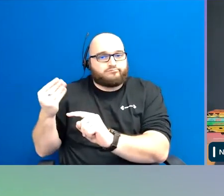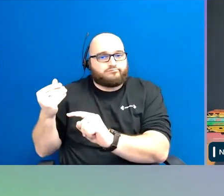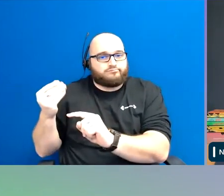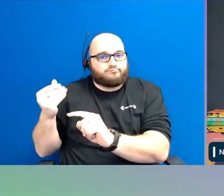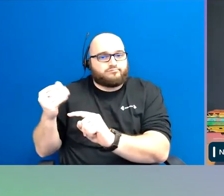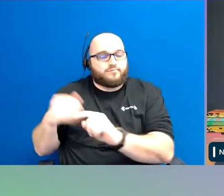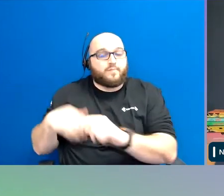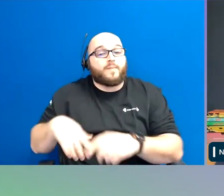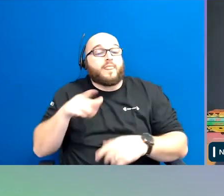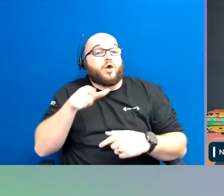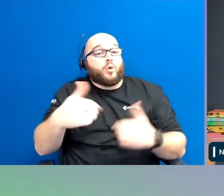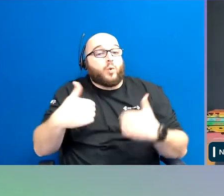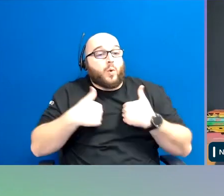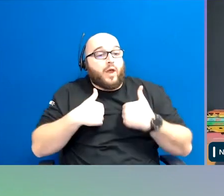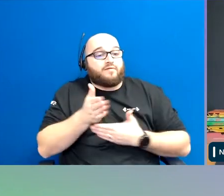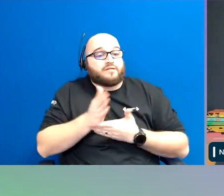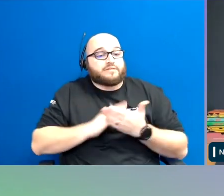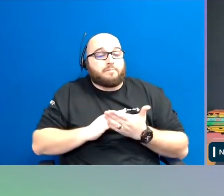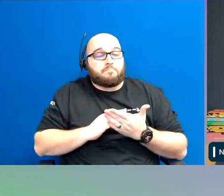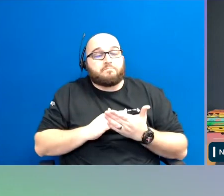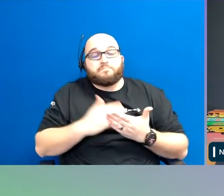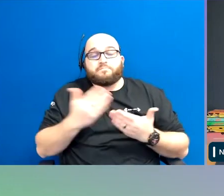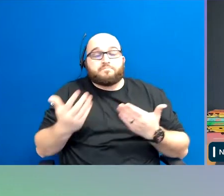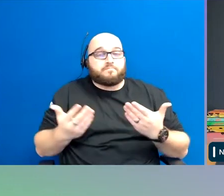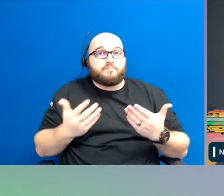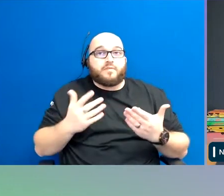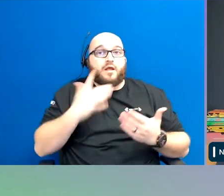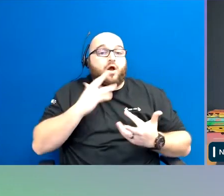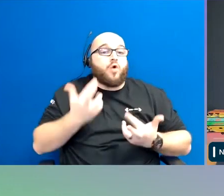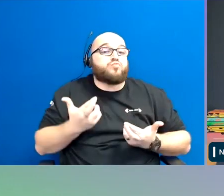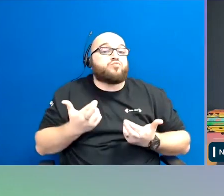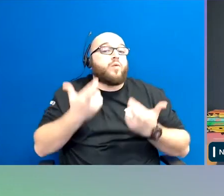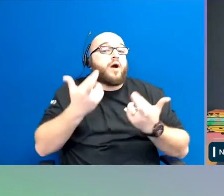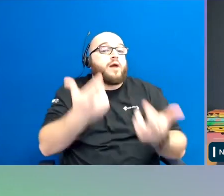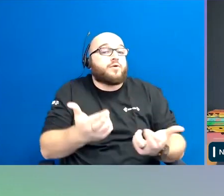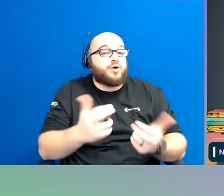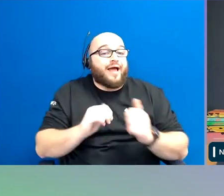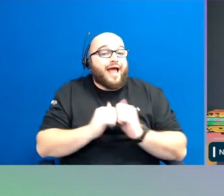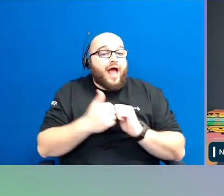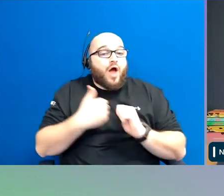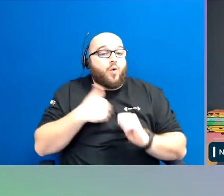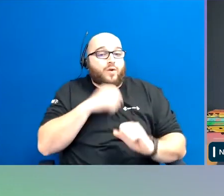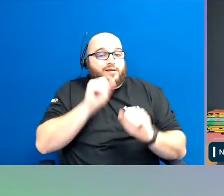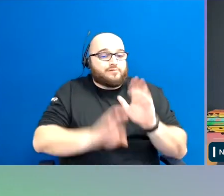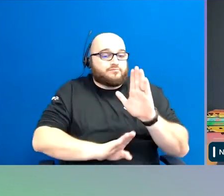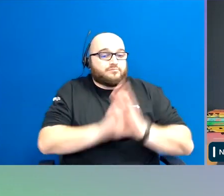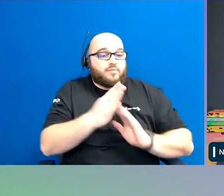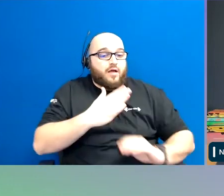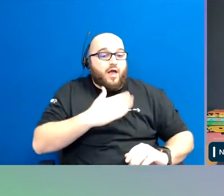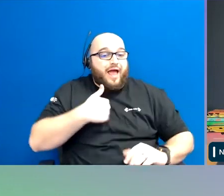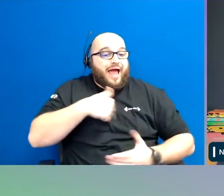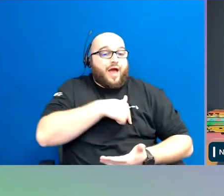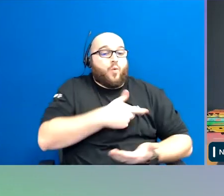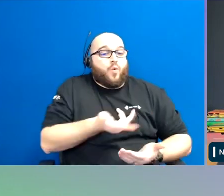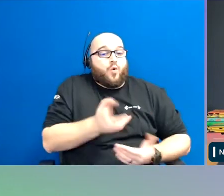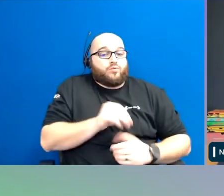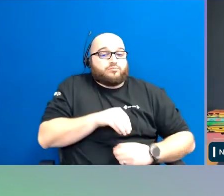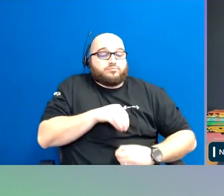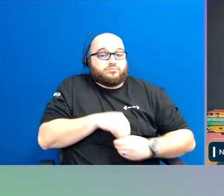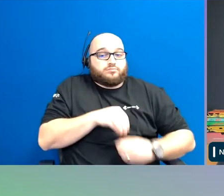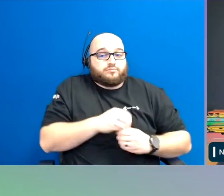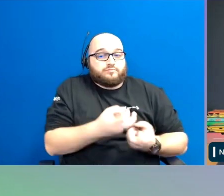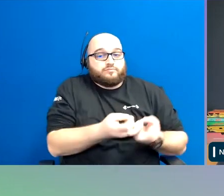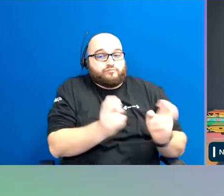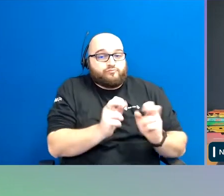you maybe have, so the question really is, do you maybe have a recommendation on how we can build an internal panel made from our colleagues